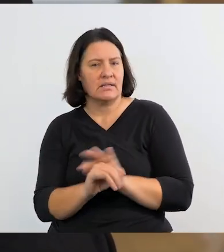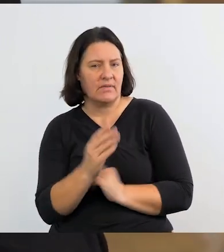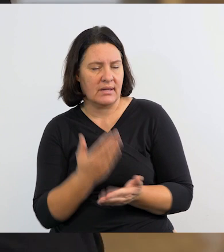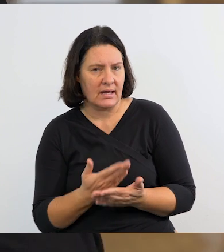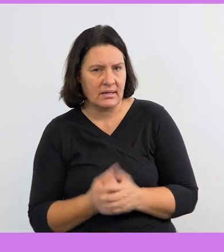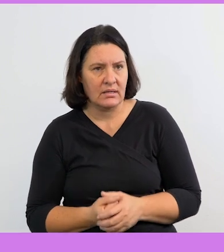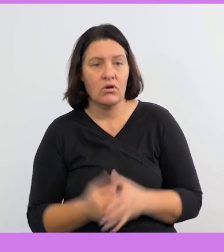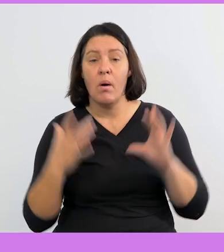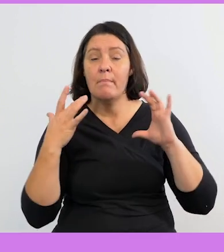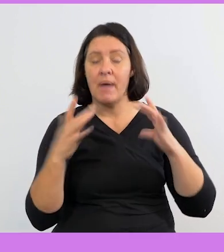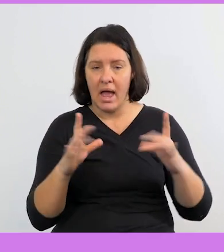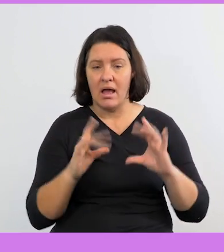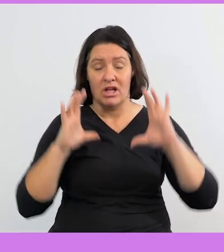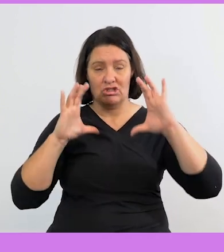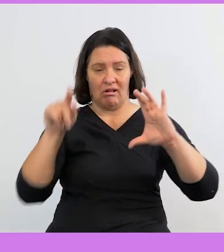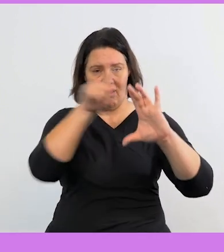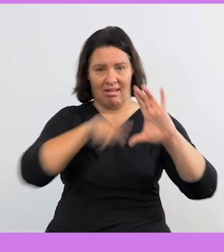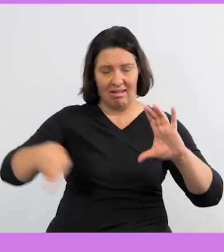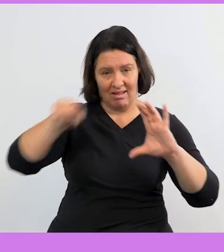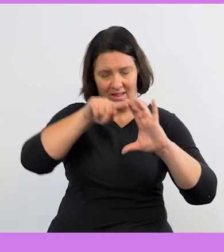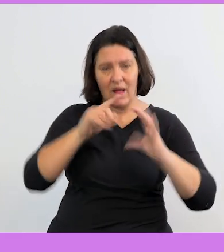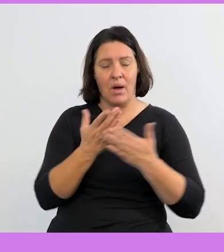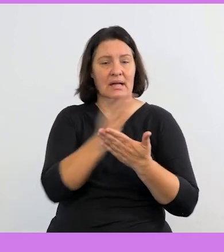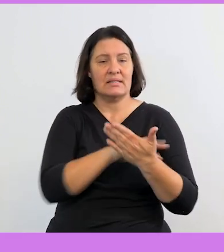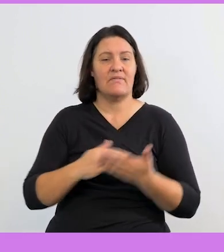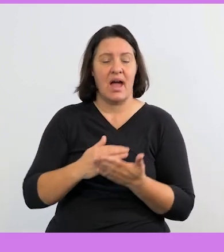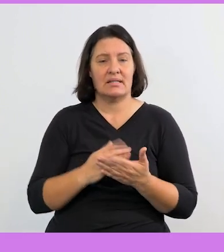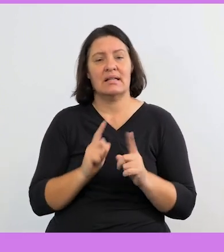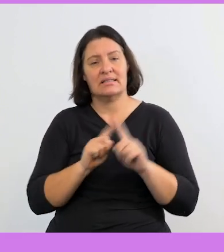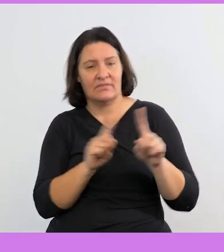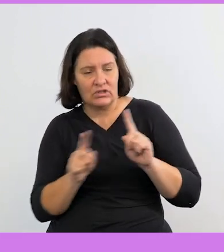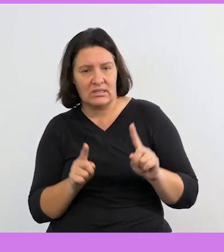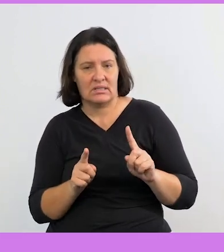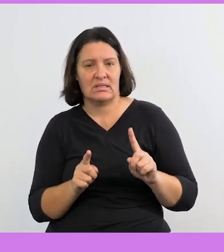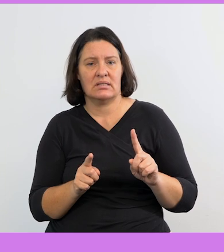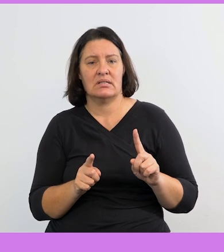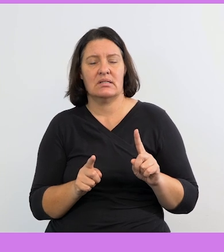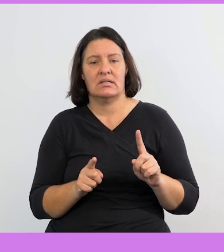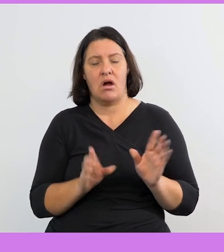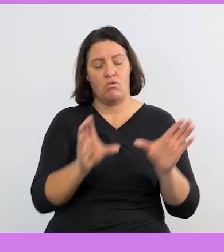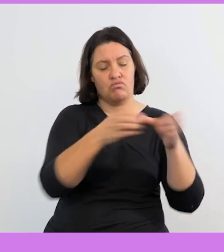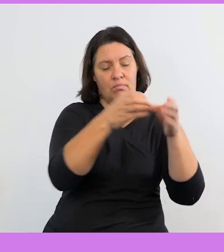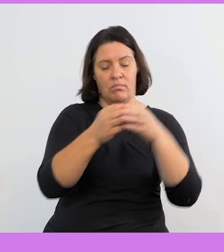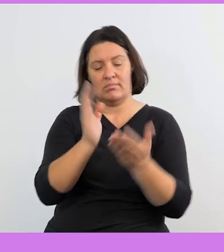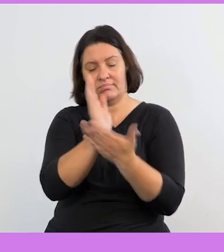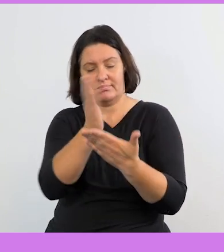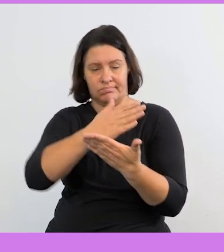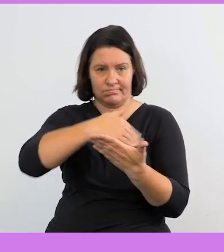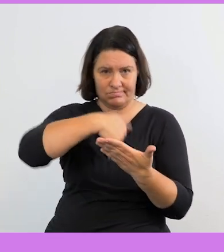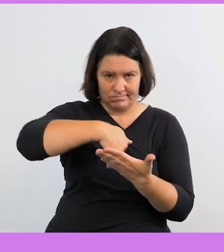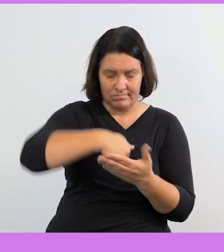First up, I said here that a pie chart is a circular graph that is divided up into different sections or sectors for that